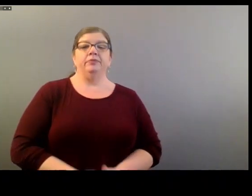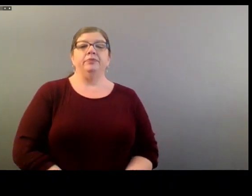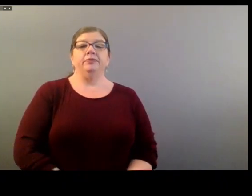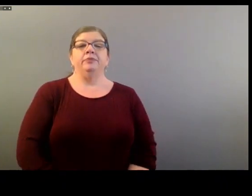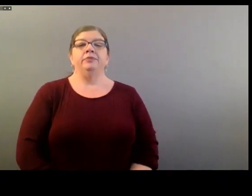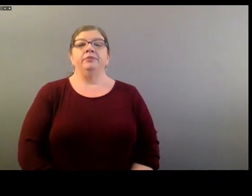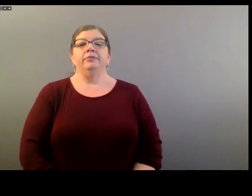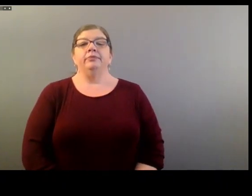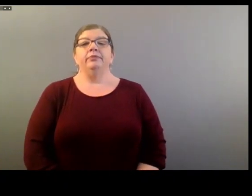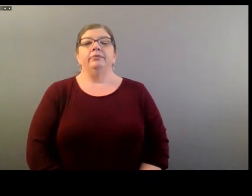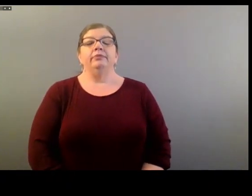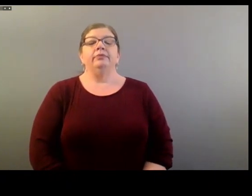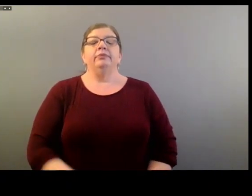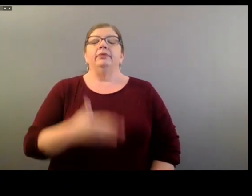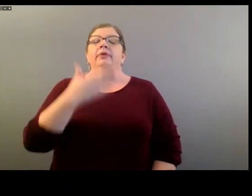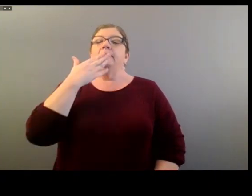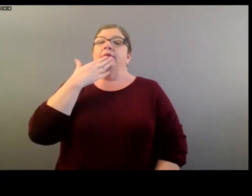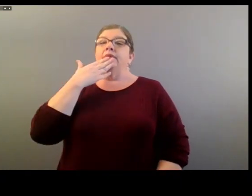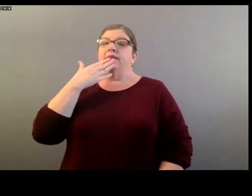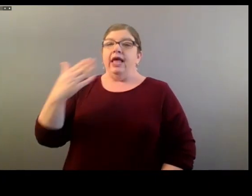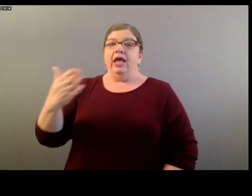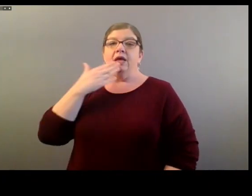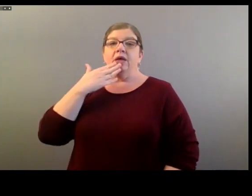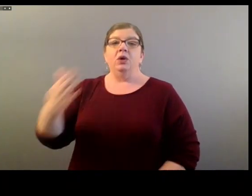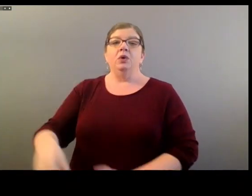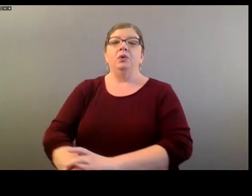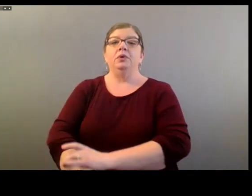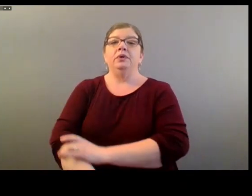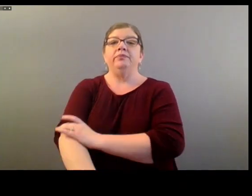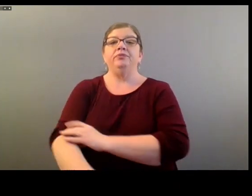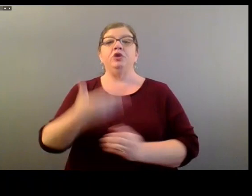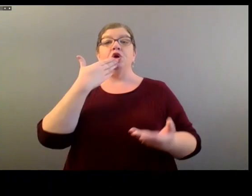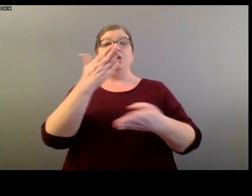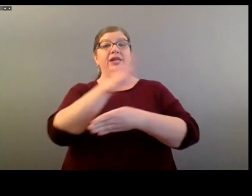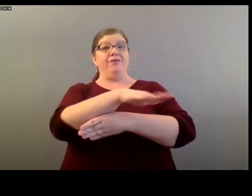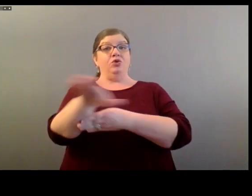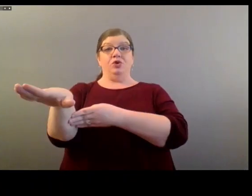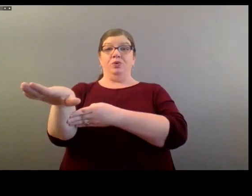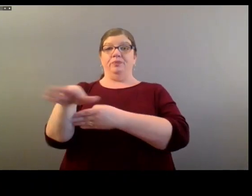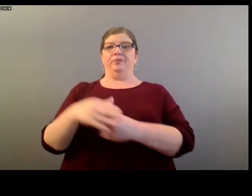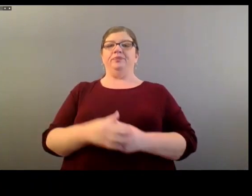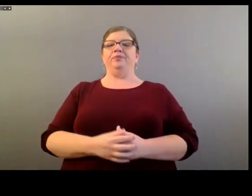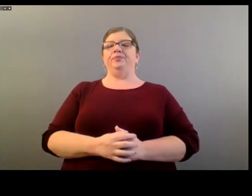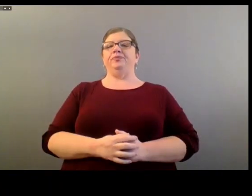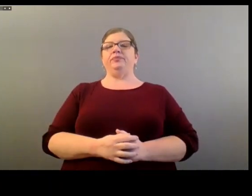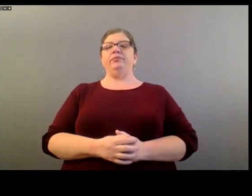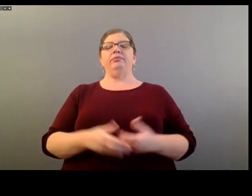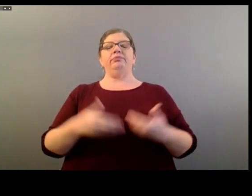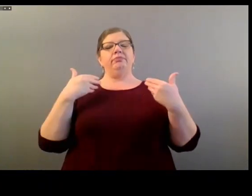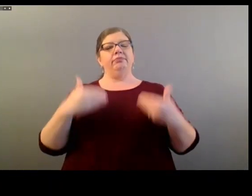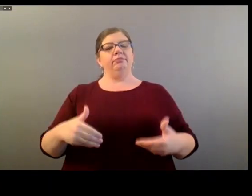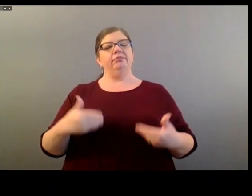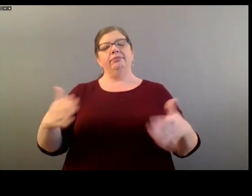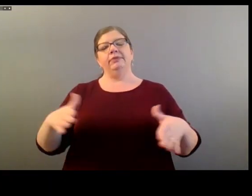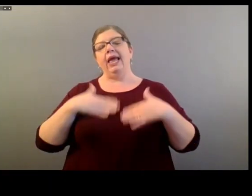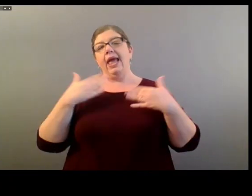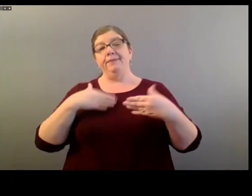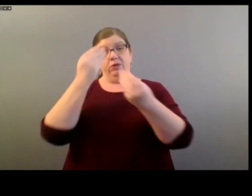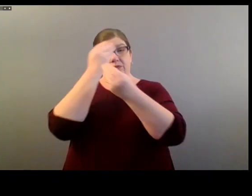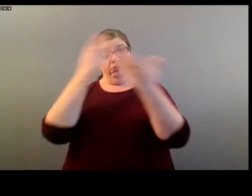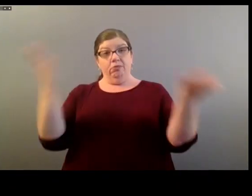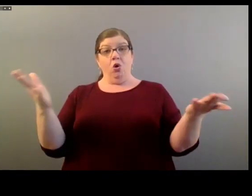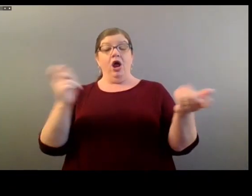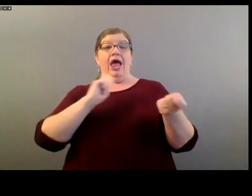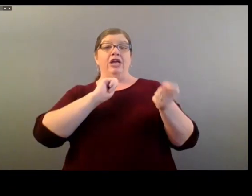Thank you, Director Dorvinoso. Good afternoon, everyone. I'm very happy to report that our adjusted